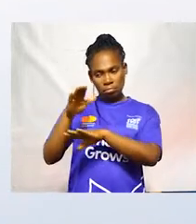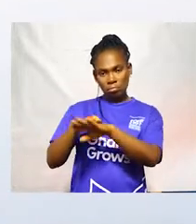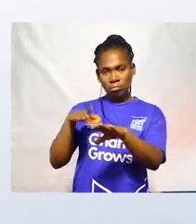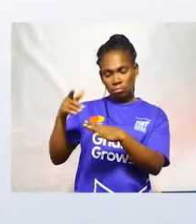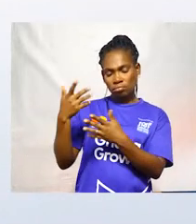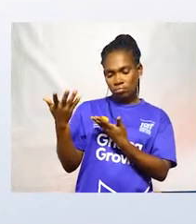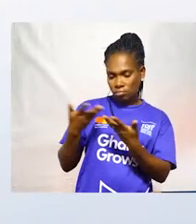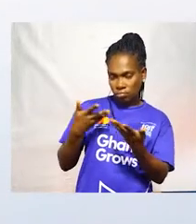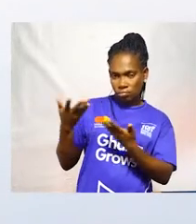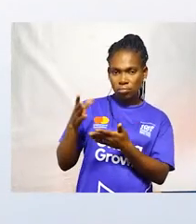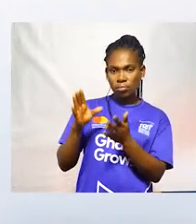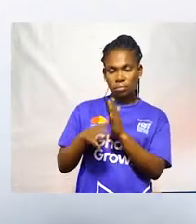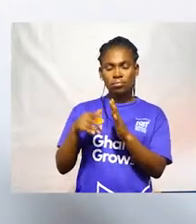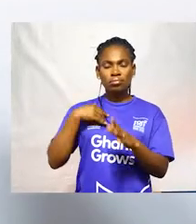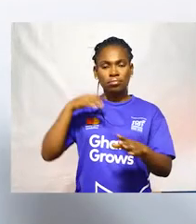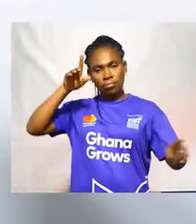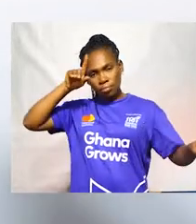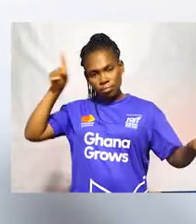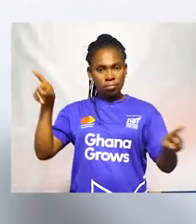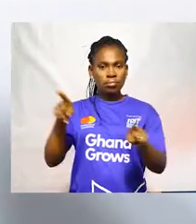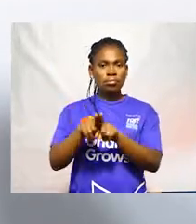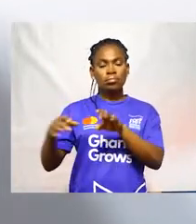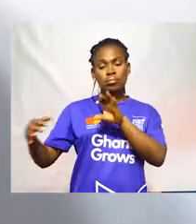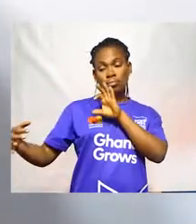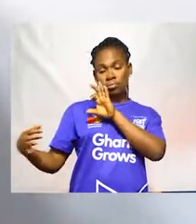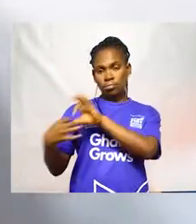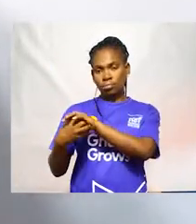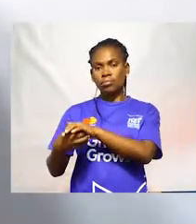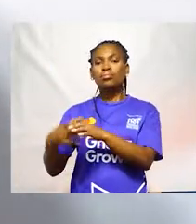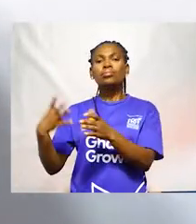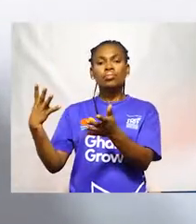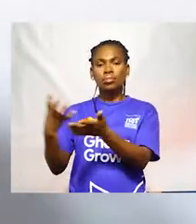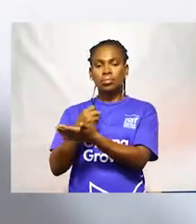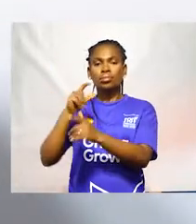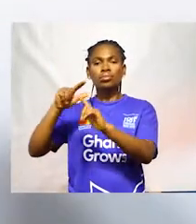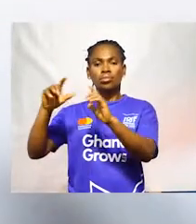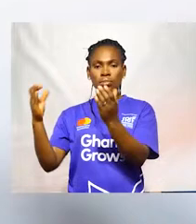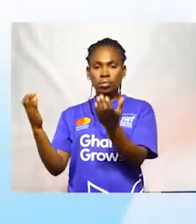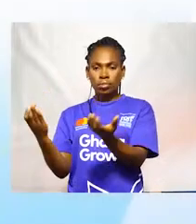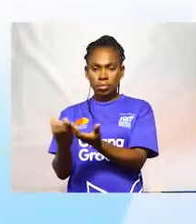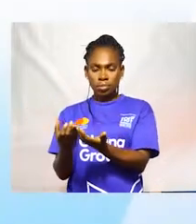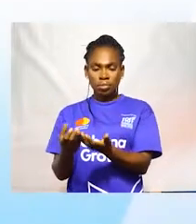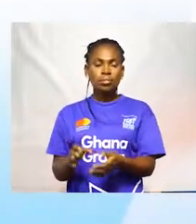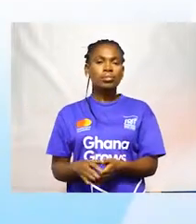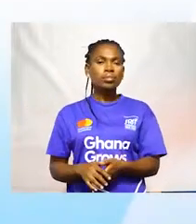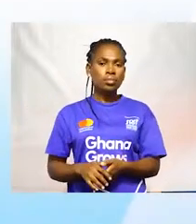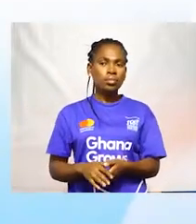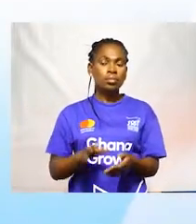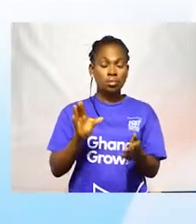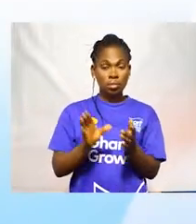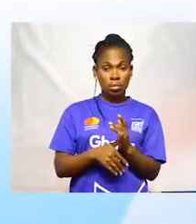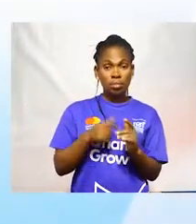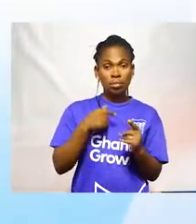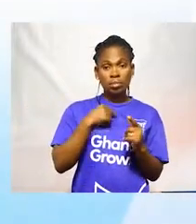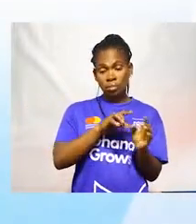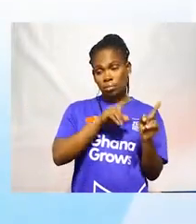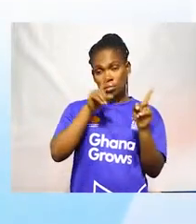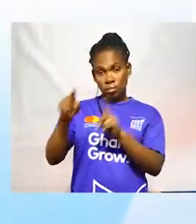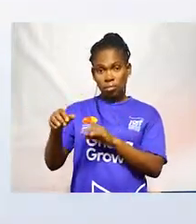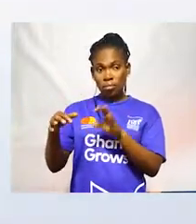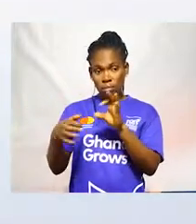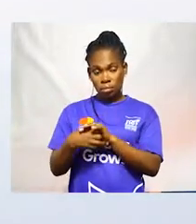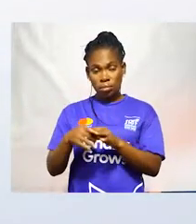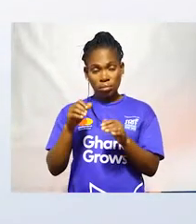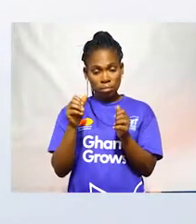agreed, and then I joined City. Joining City, I joined City with social media. That was what, because that was what I